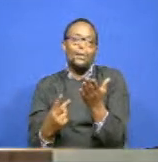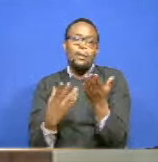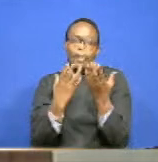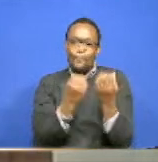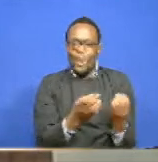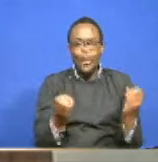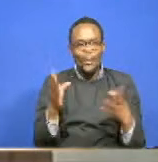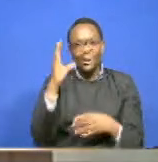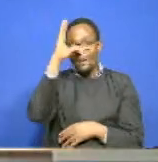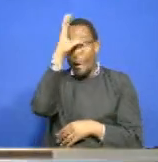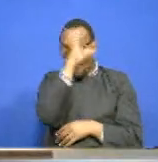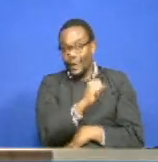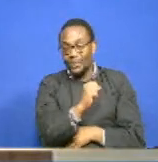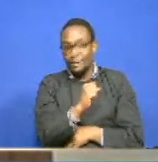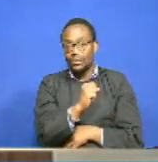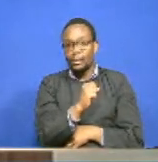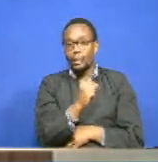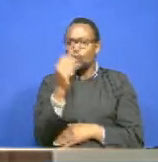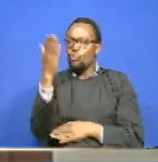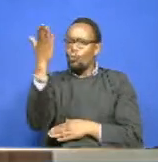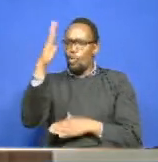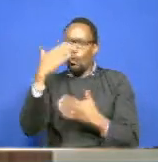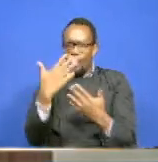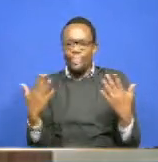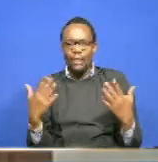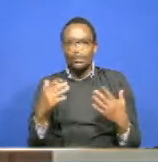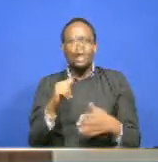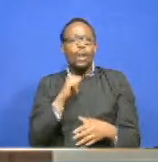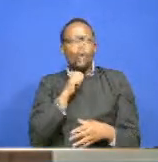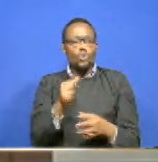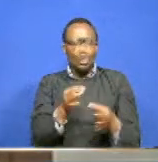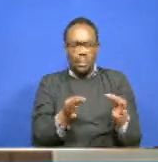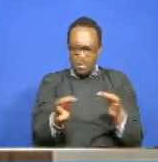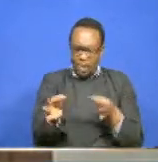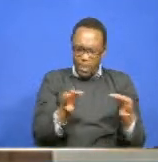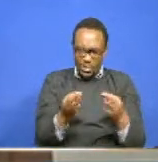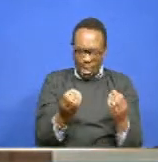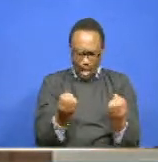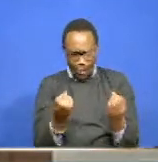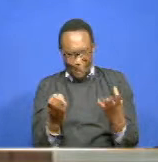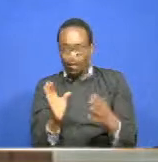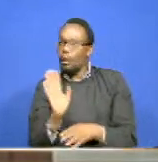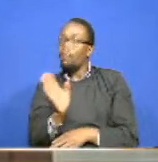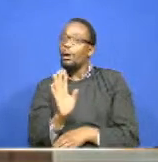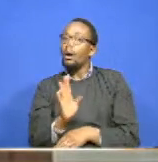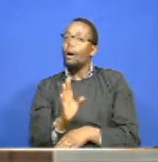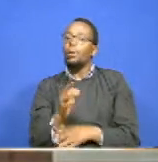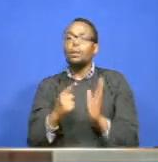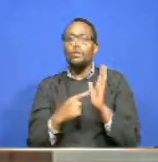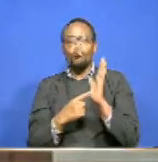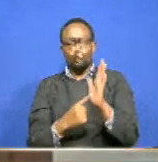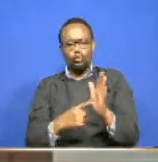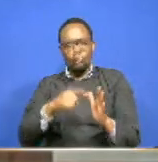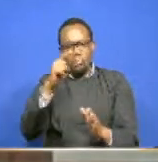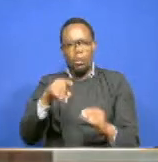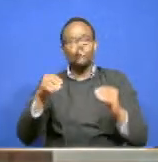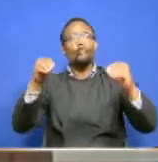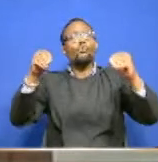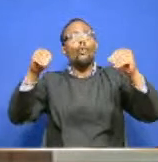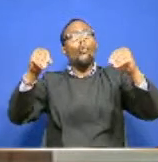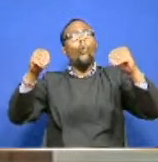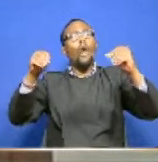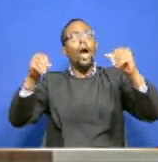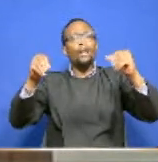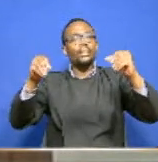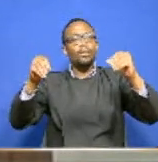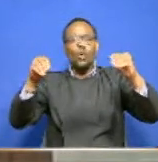mark, that the things of God are not only to be measured by quantity, they are to be measured by the quality. What